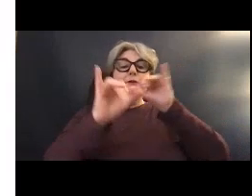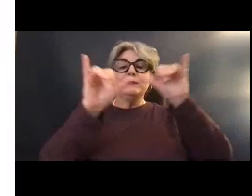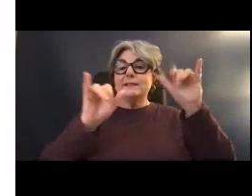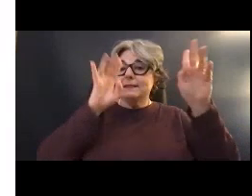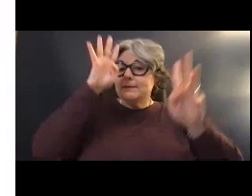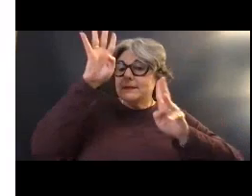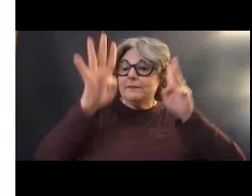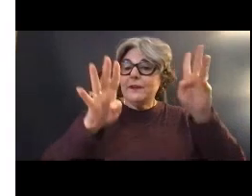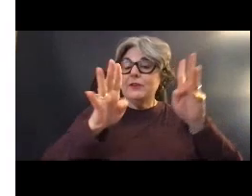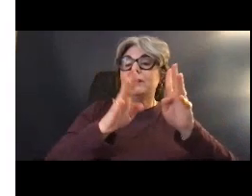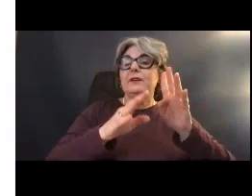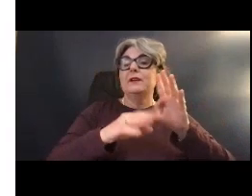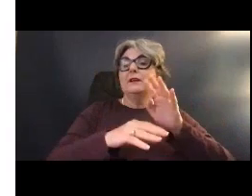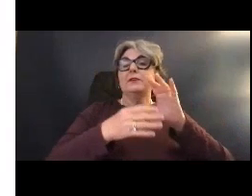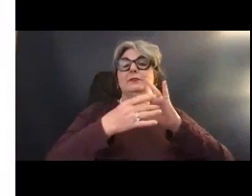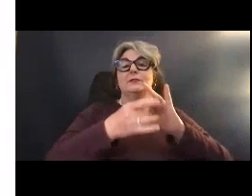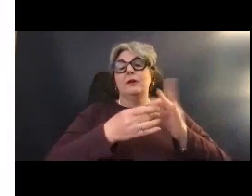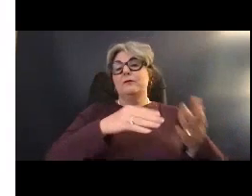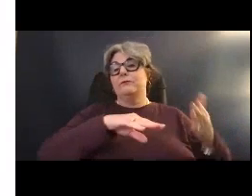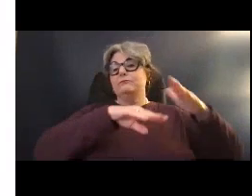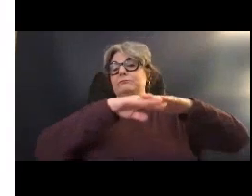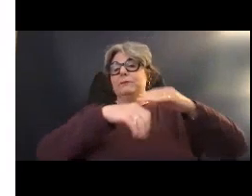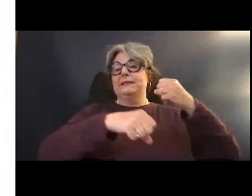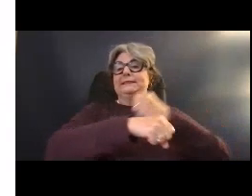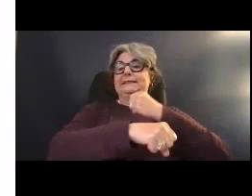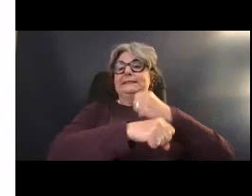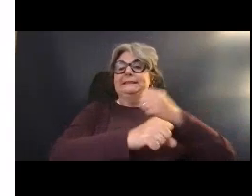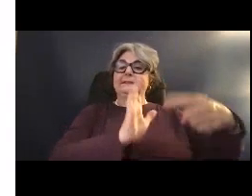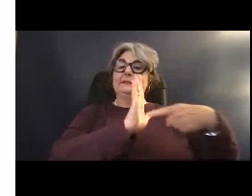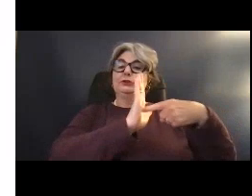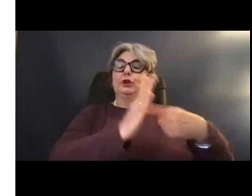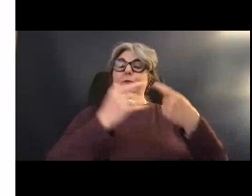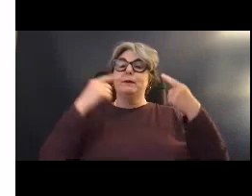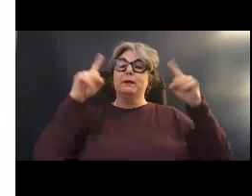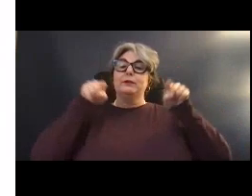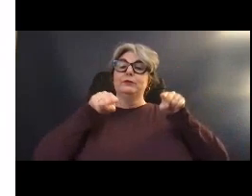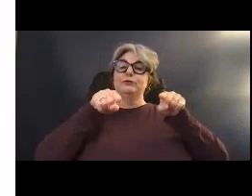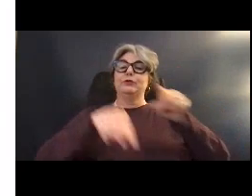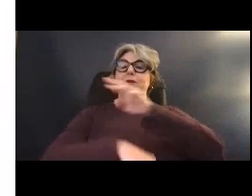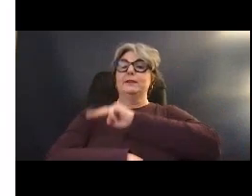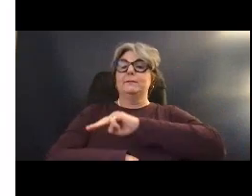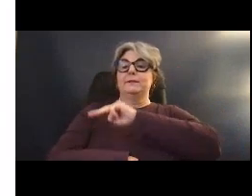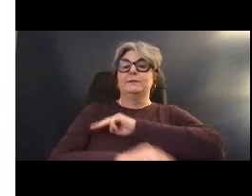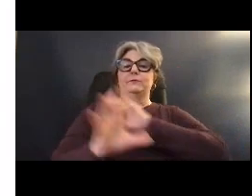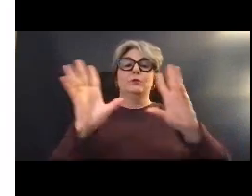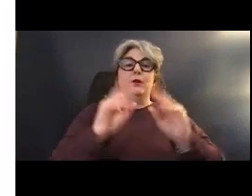innovation, so the aggregate increase among partner countries can be announced at the ministerial.